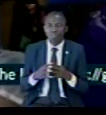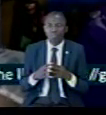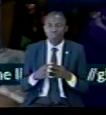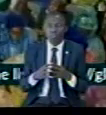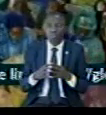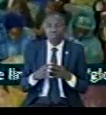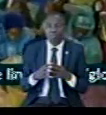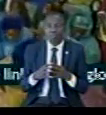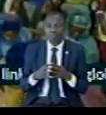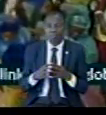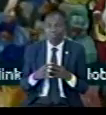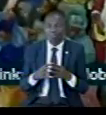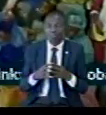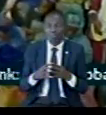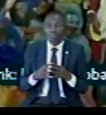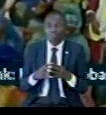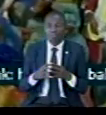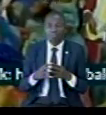wave it.